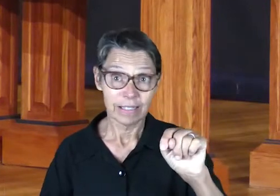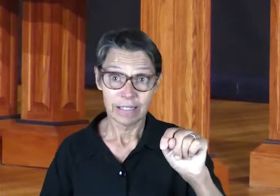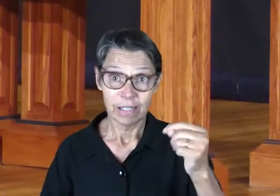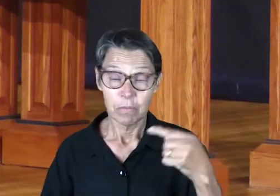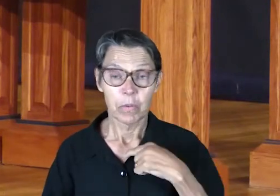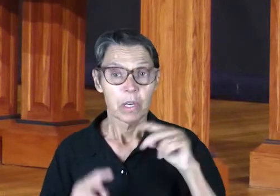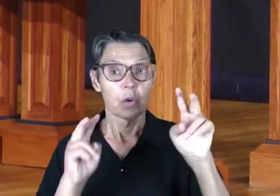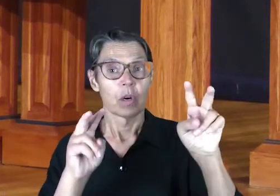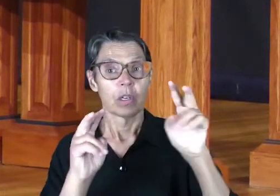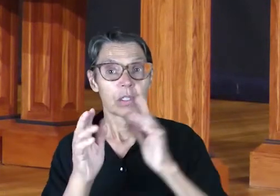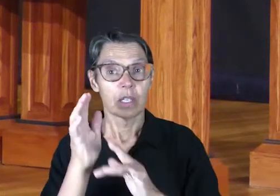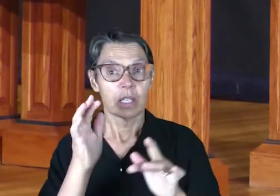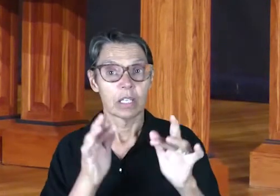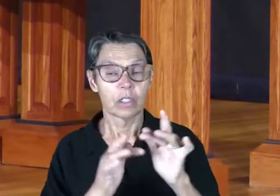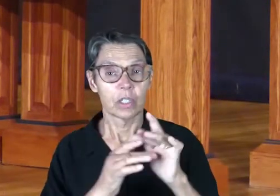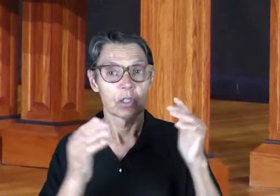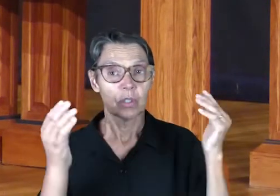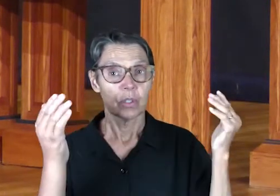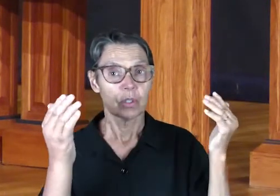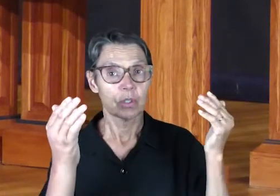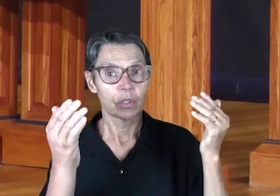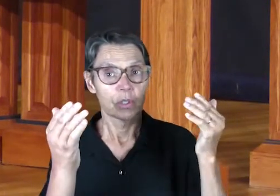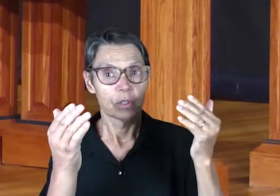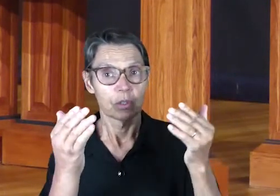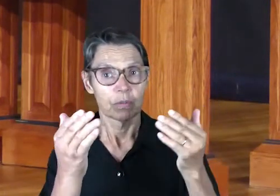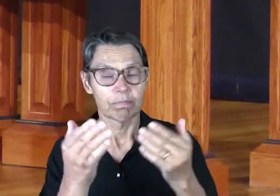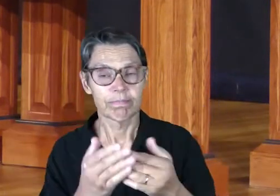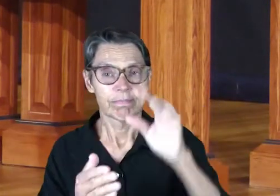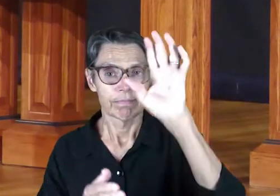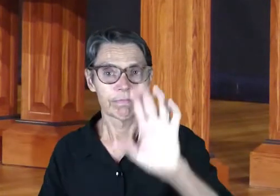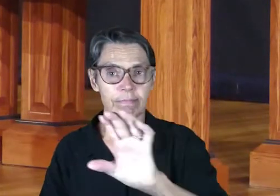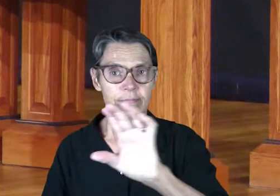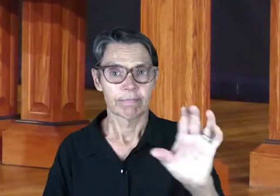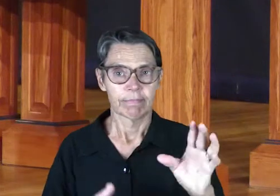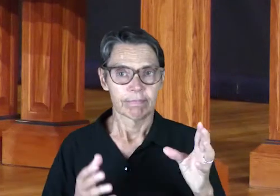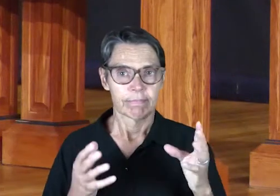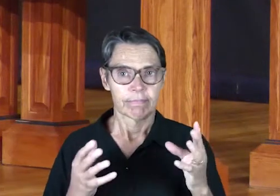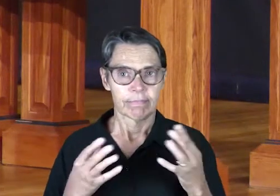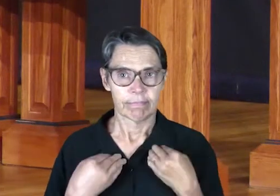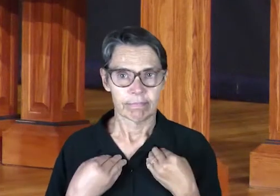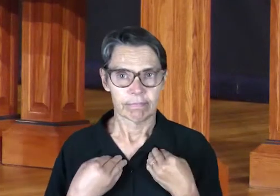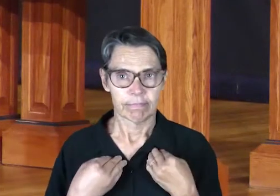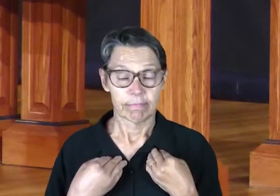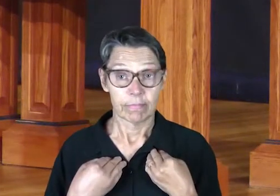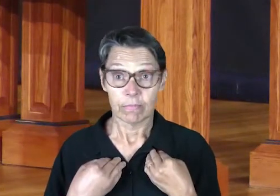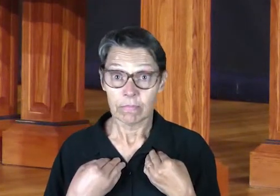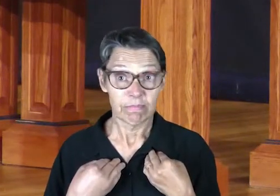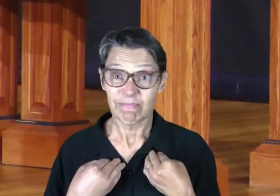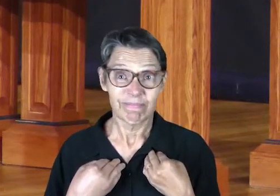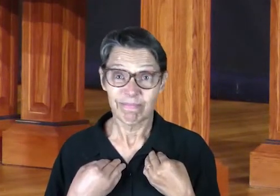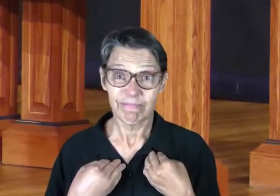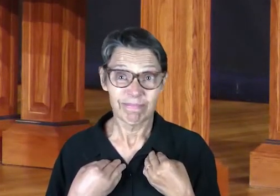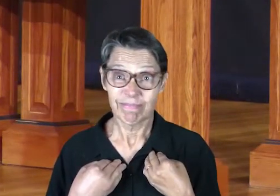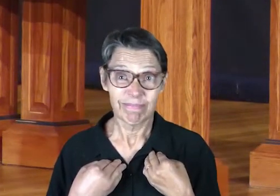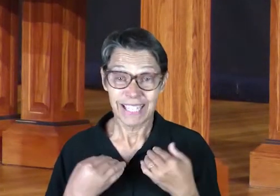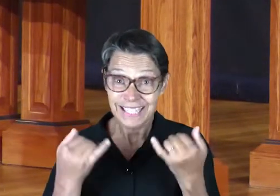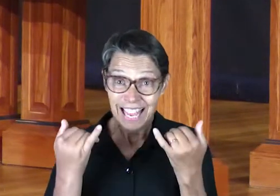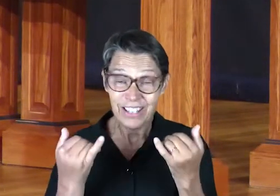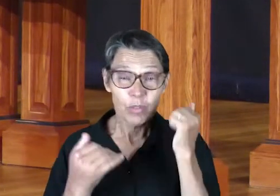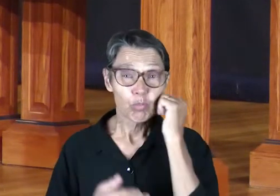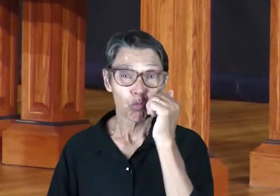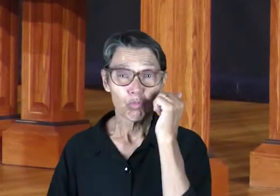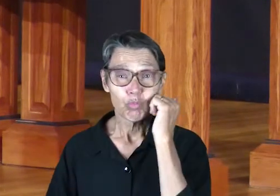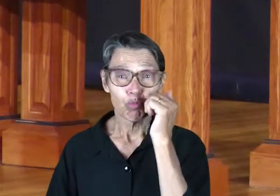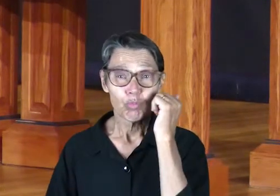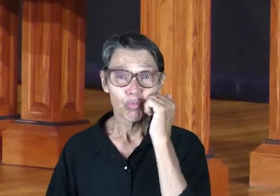Not Lent, where we watch as Jesus marches stalwartly toward the cross. We're in ordinary